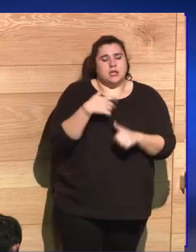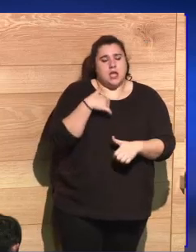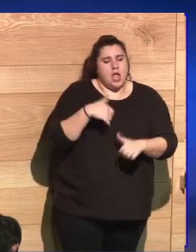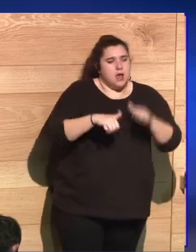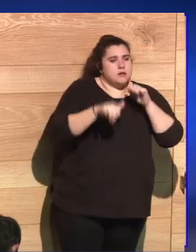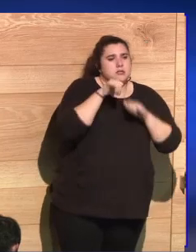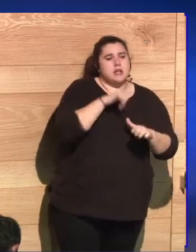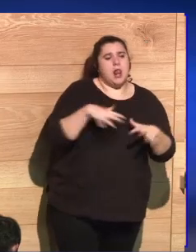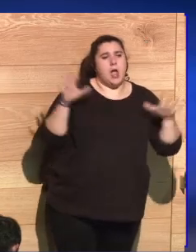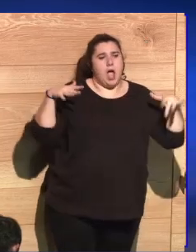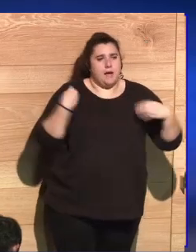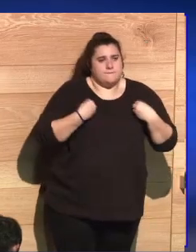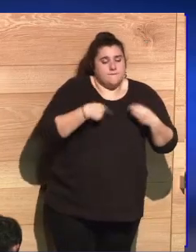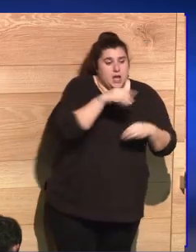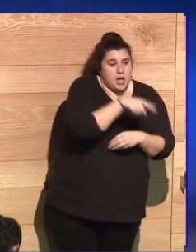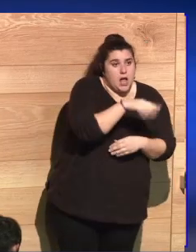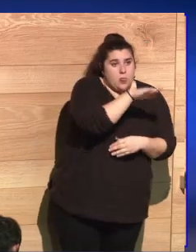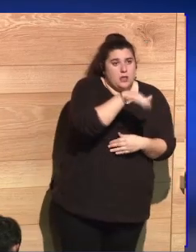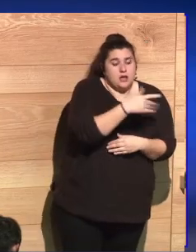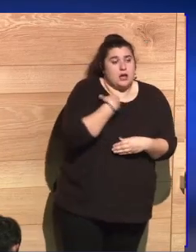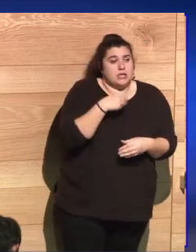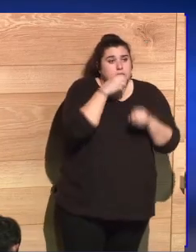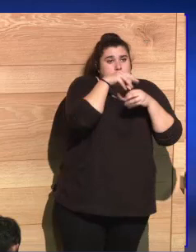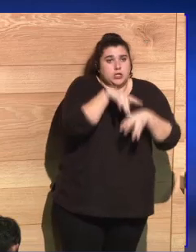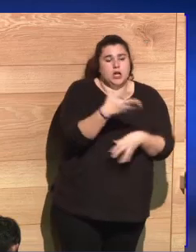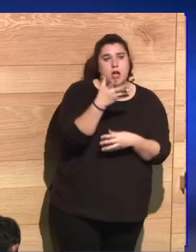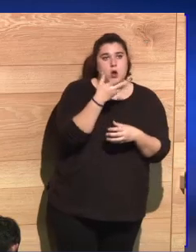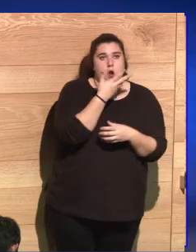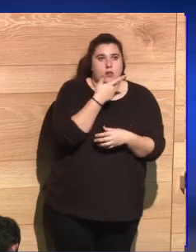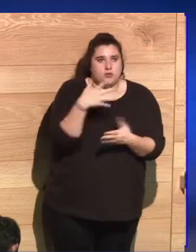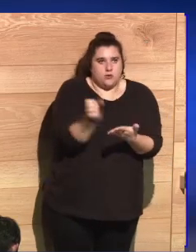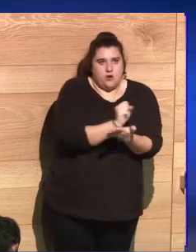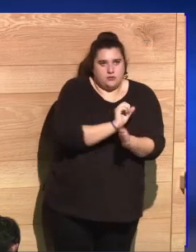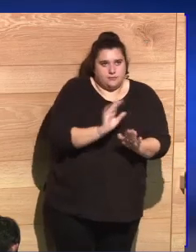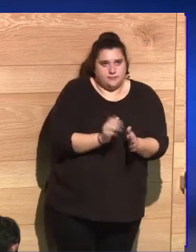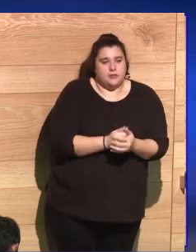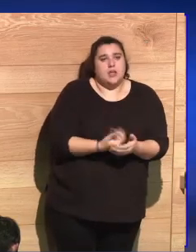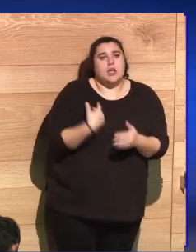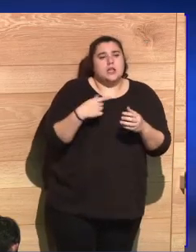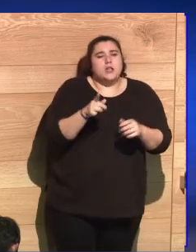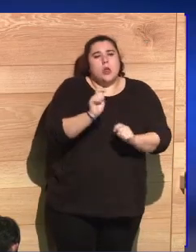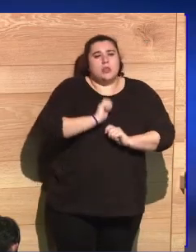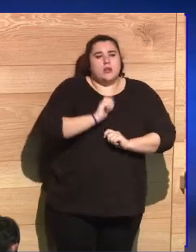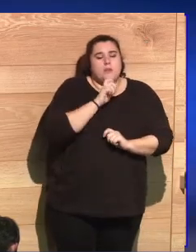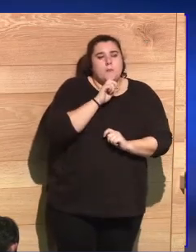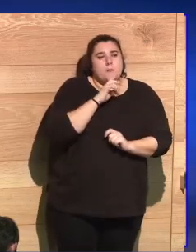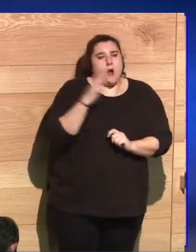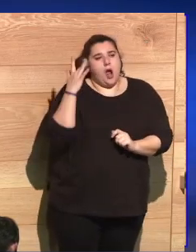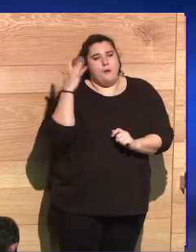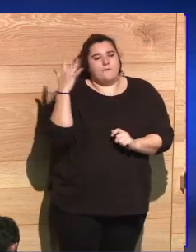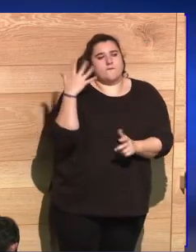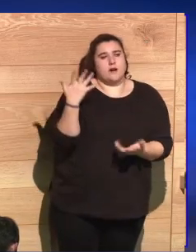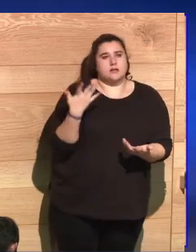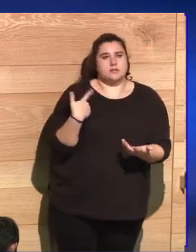rolled by whores and everything like that. That's glamorous when you're young and your parents are paying for